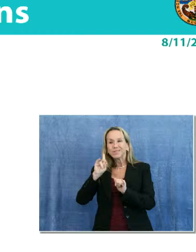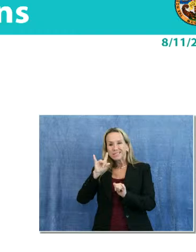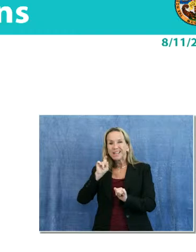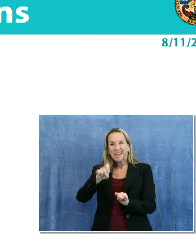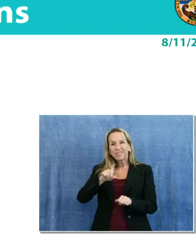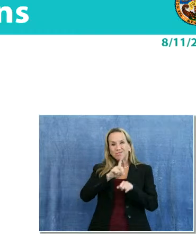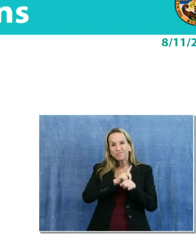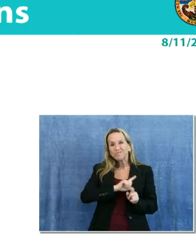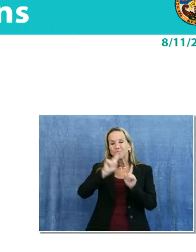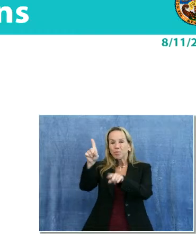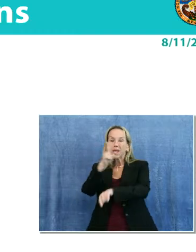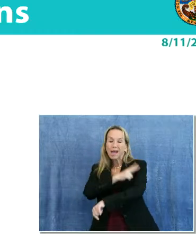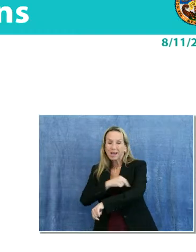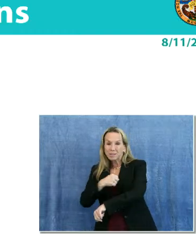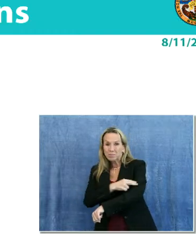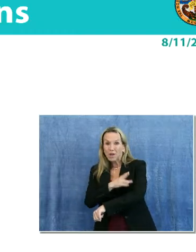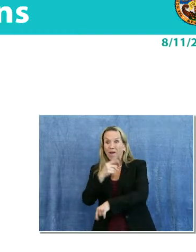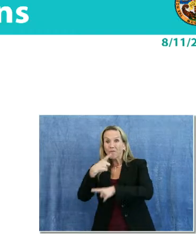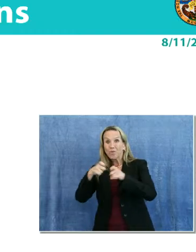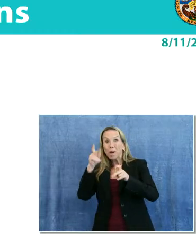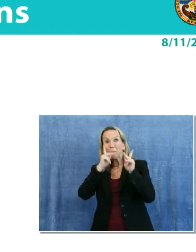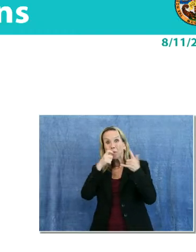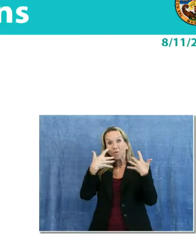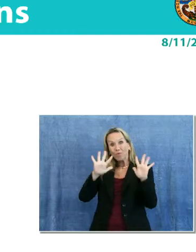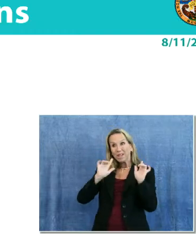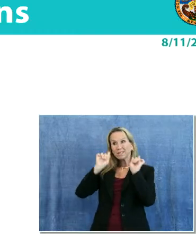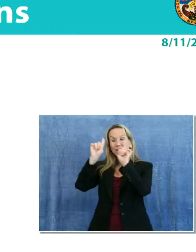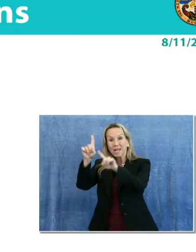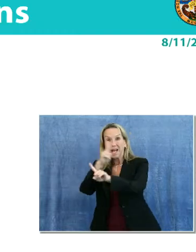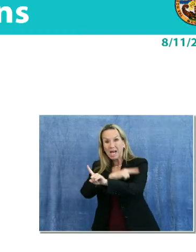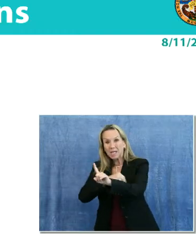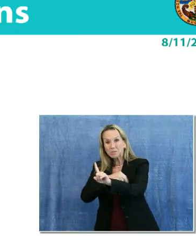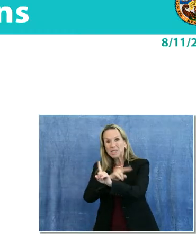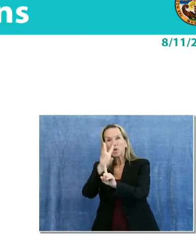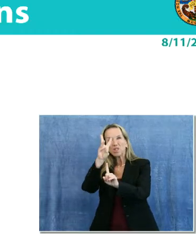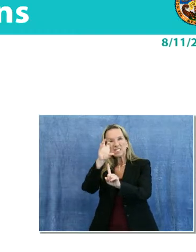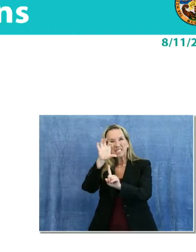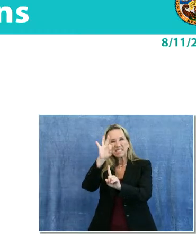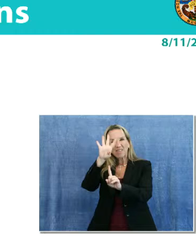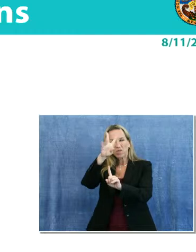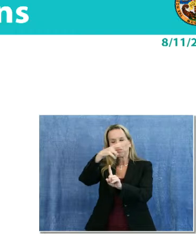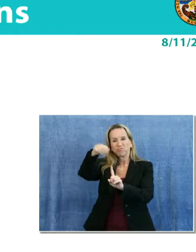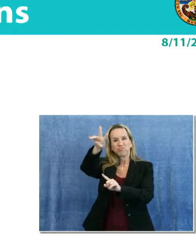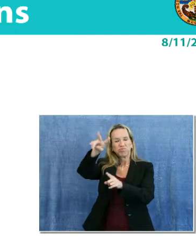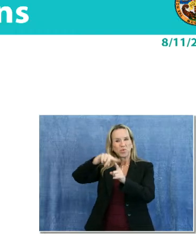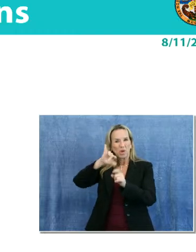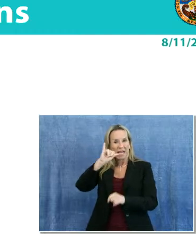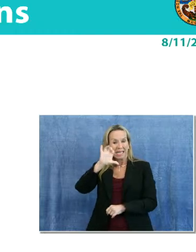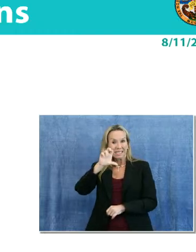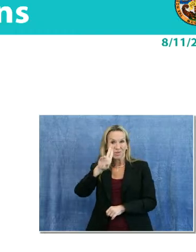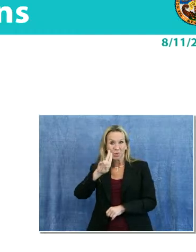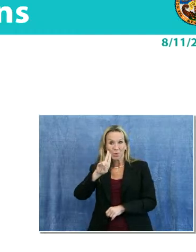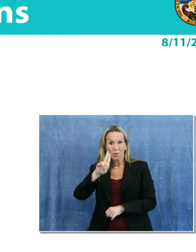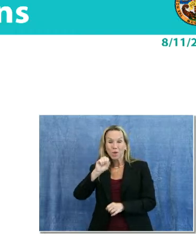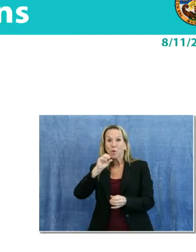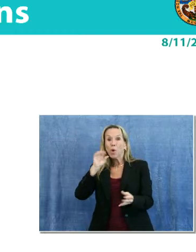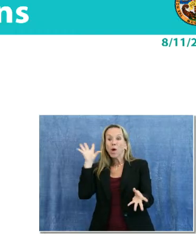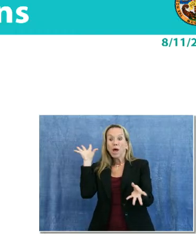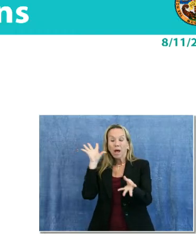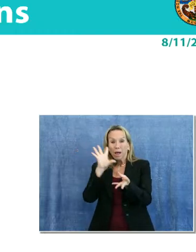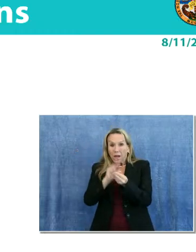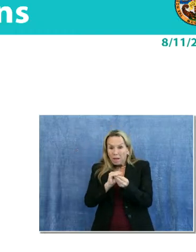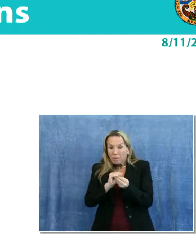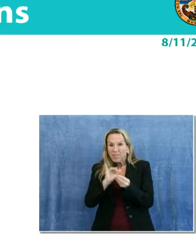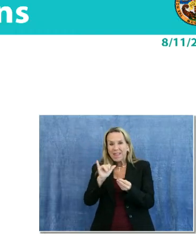the hospitalized number, 694 have been admitted to the ICU. This number is 2% of the total number of